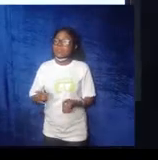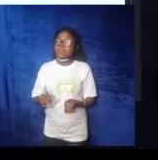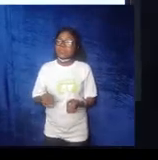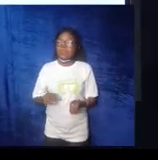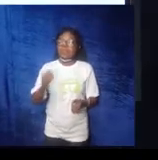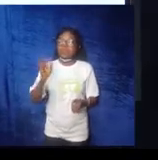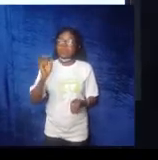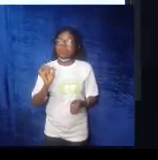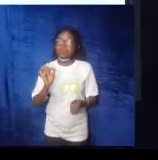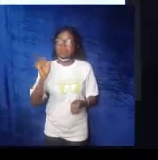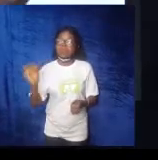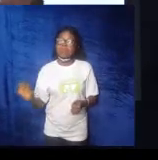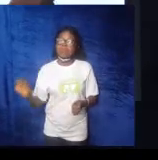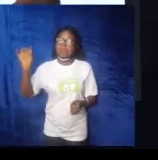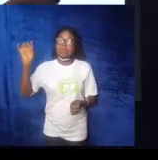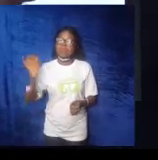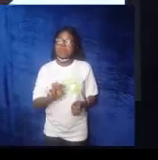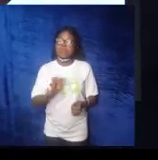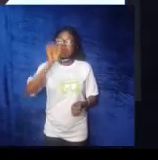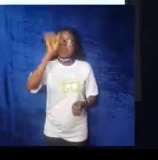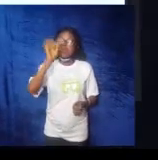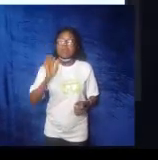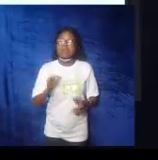angle. It can face up like this.